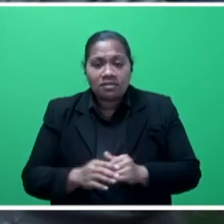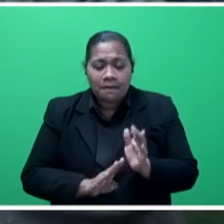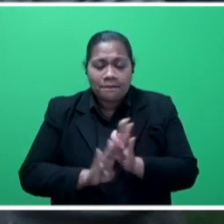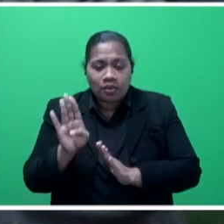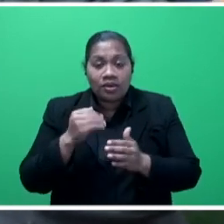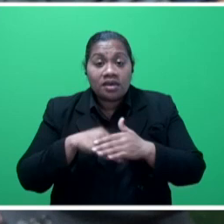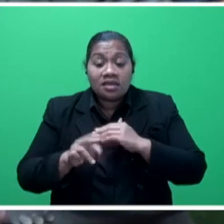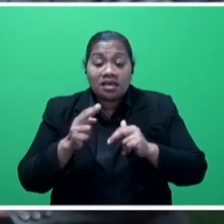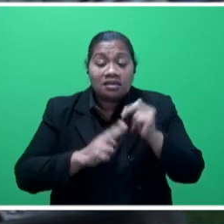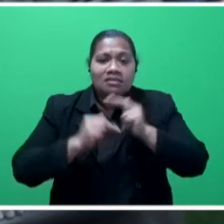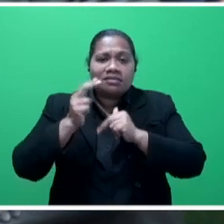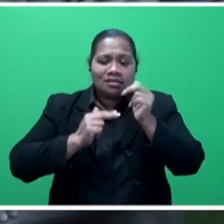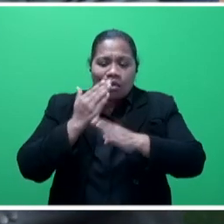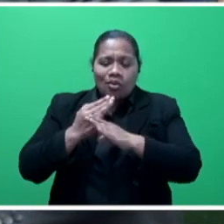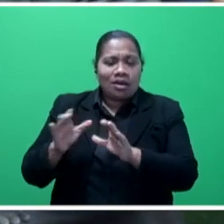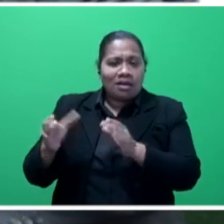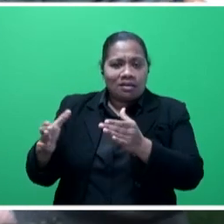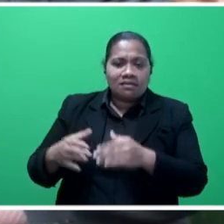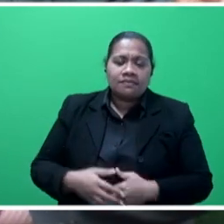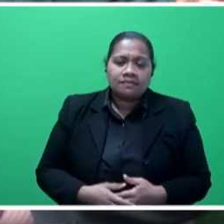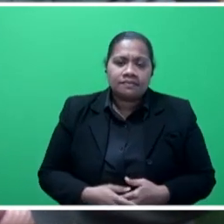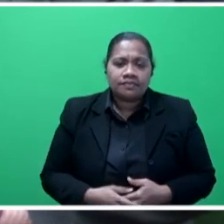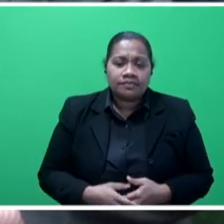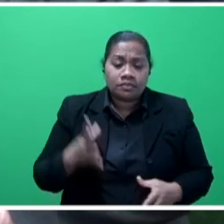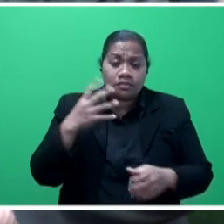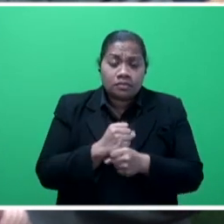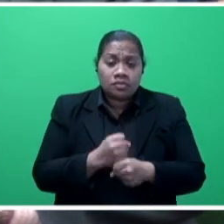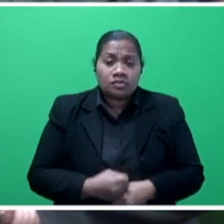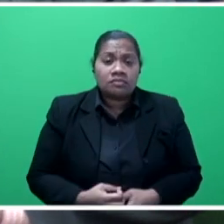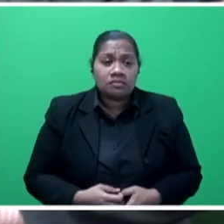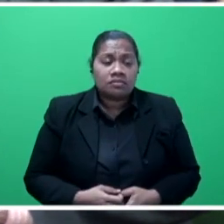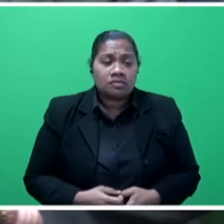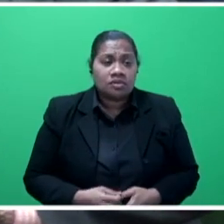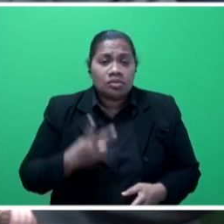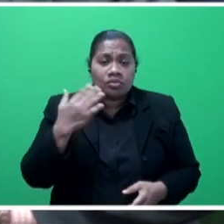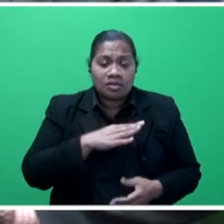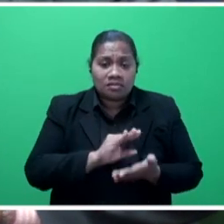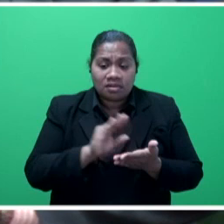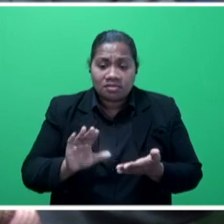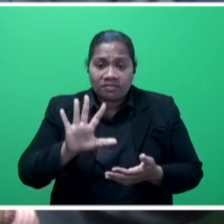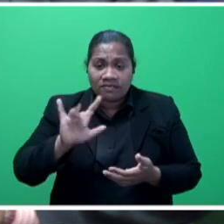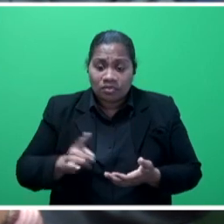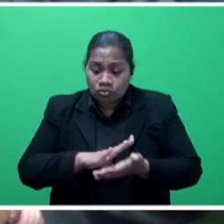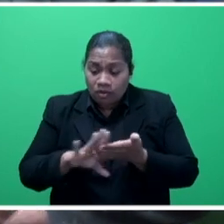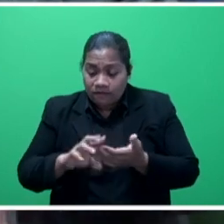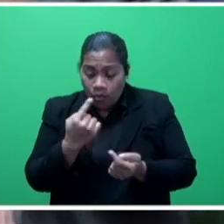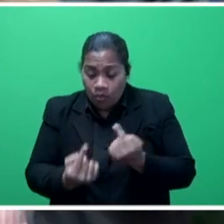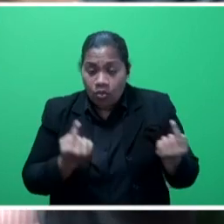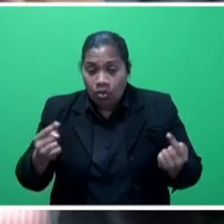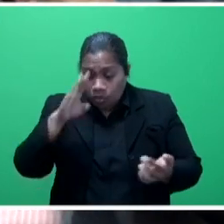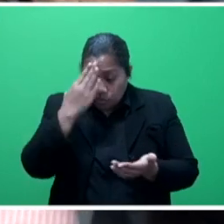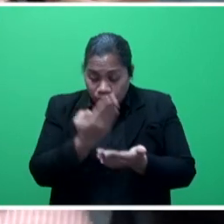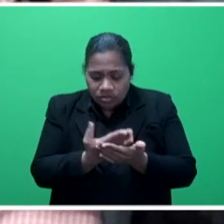workforce. A total of 200 grants of up to $500 per student have been allocated for this